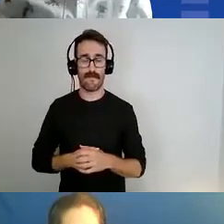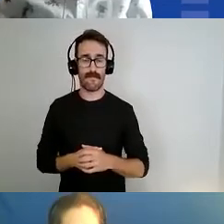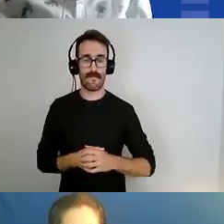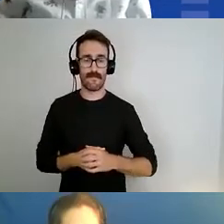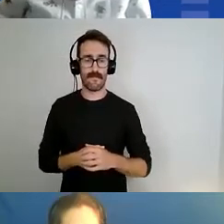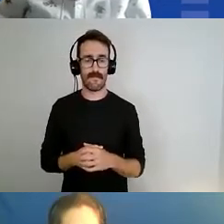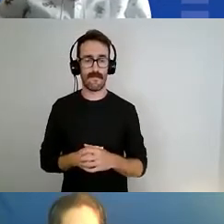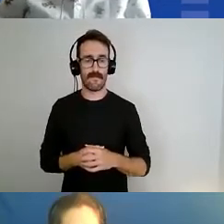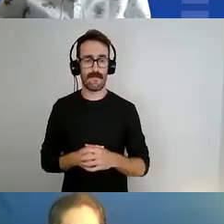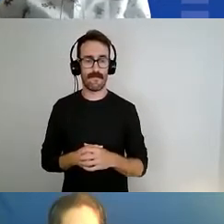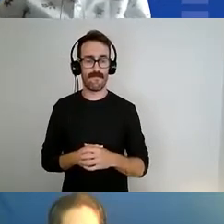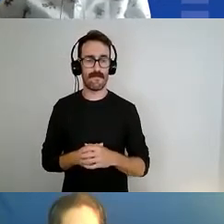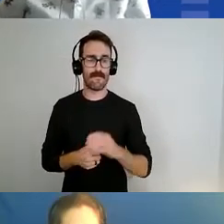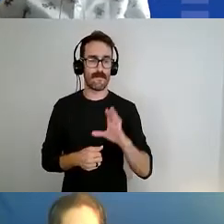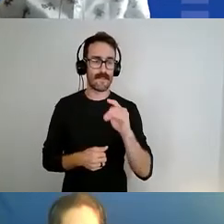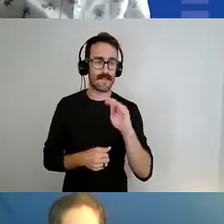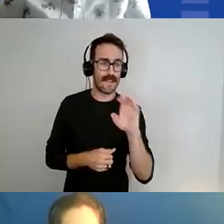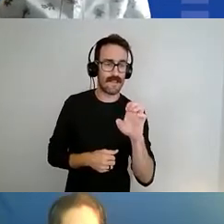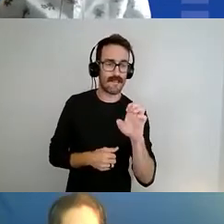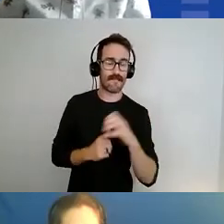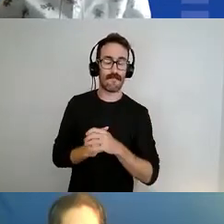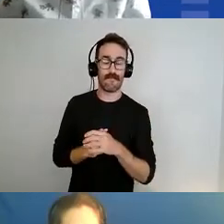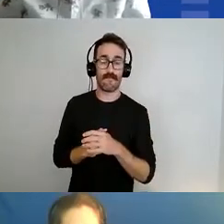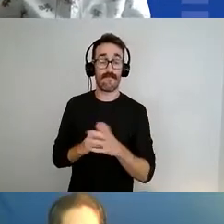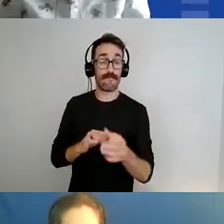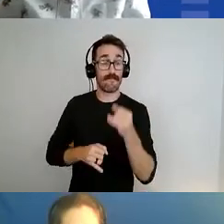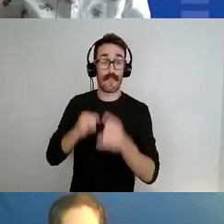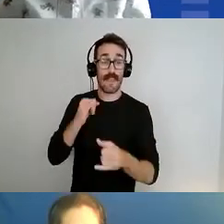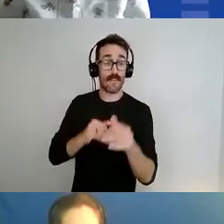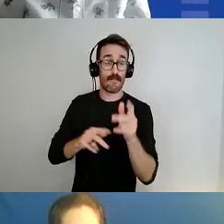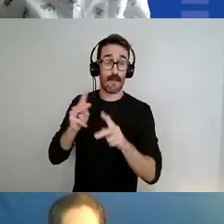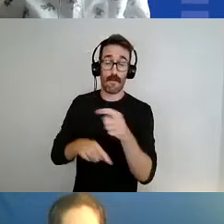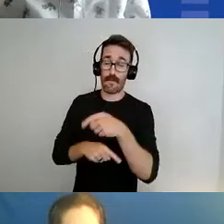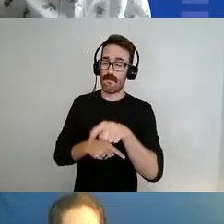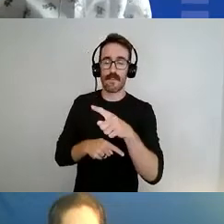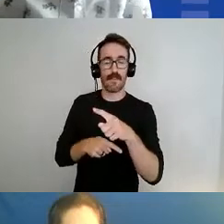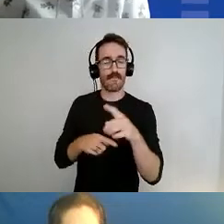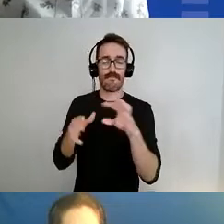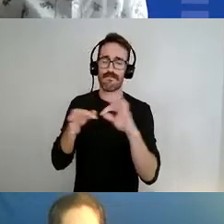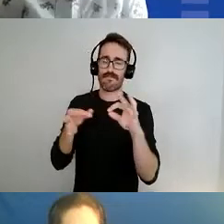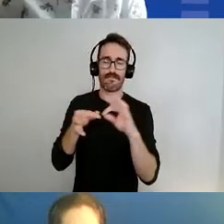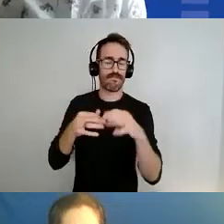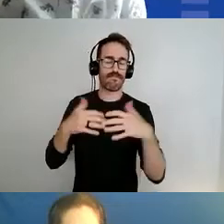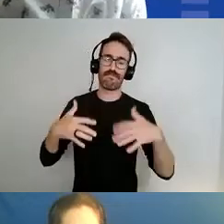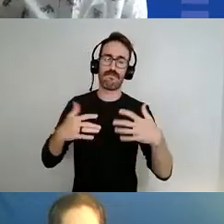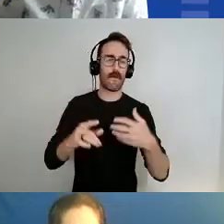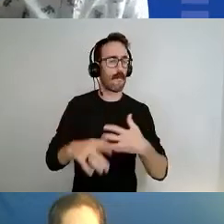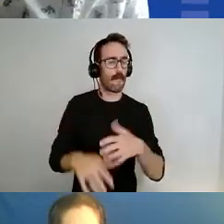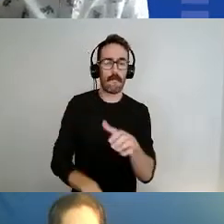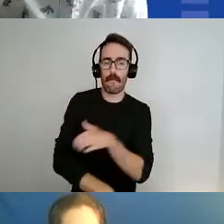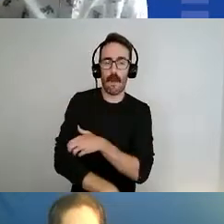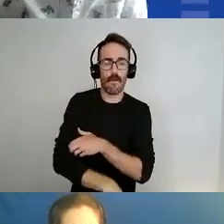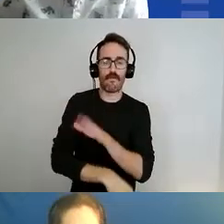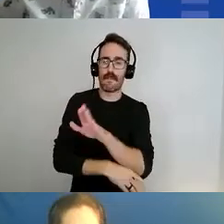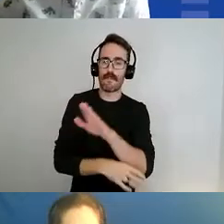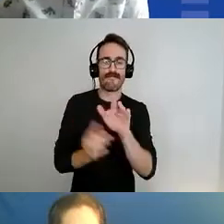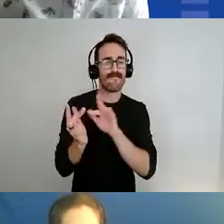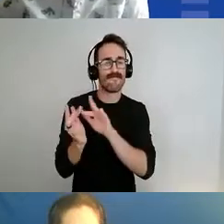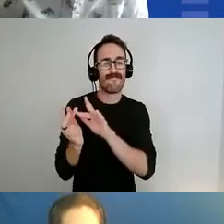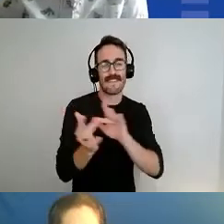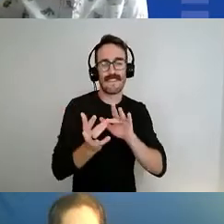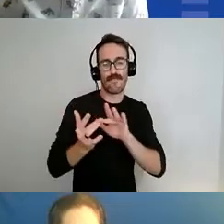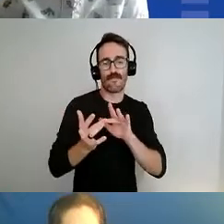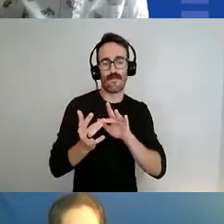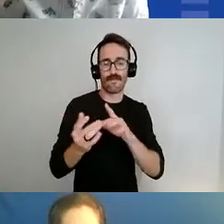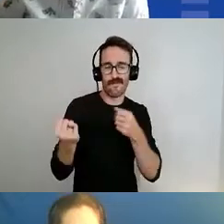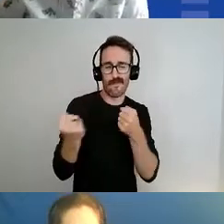And finally, people spoke very strongly about the power of support networks. So we asked them, where are you getting